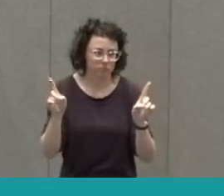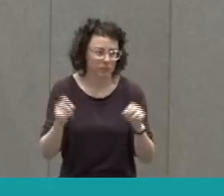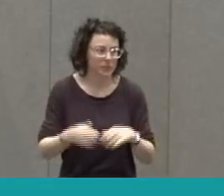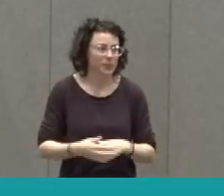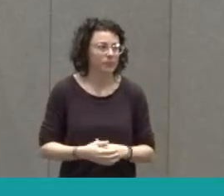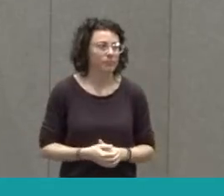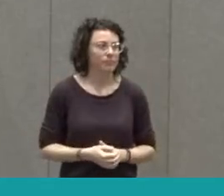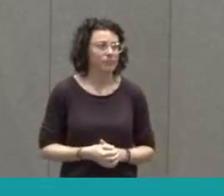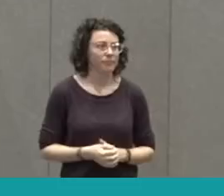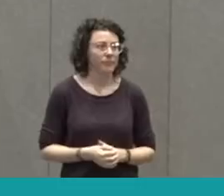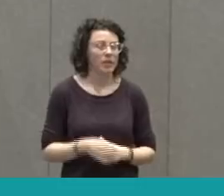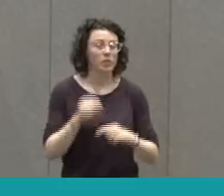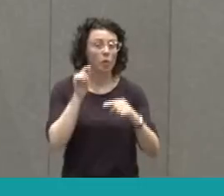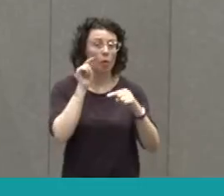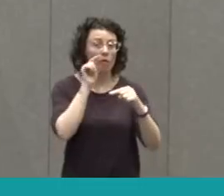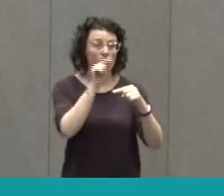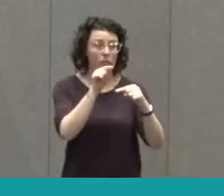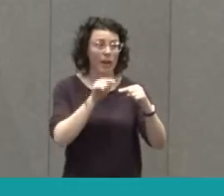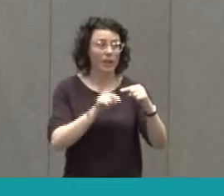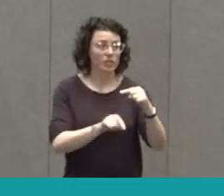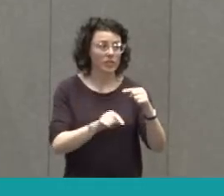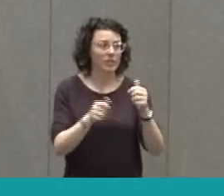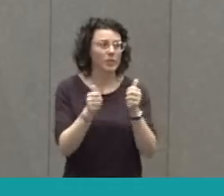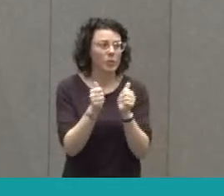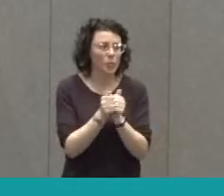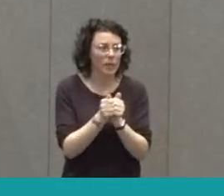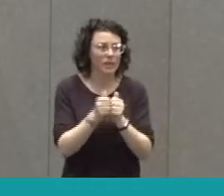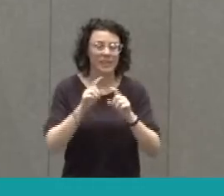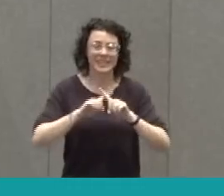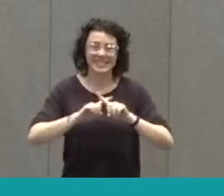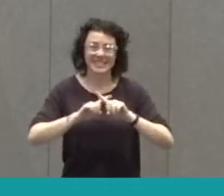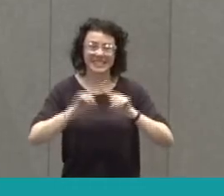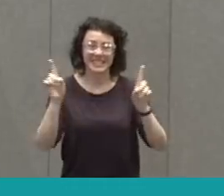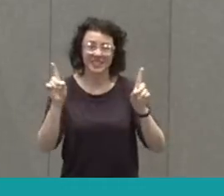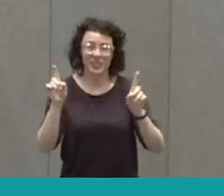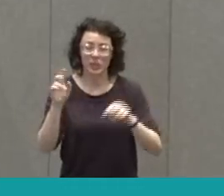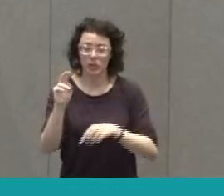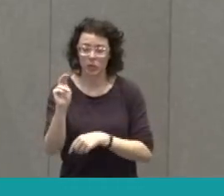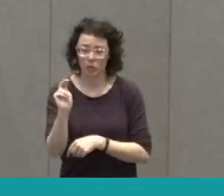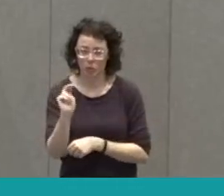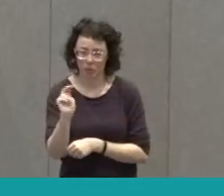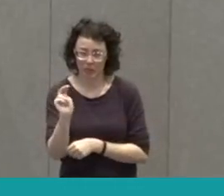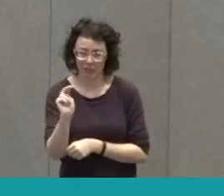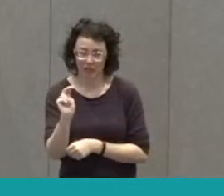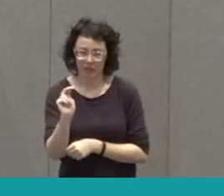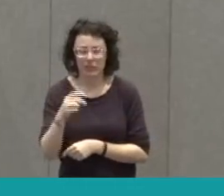because I sometimes need a little help with that. Denominator,